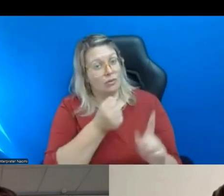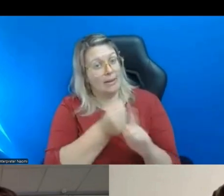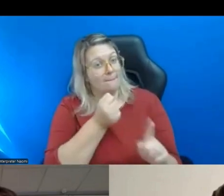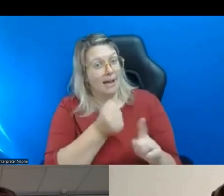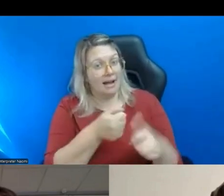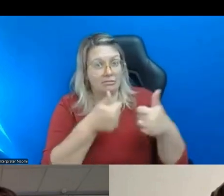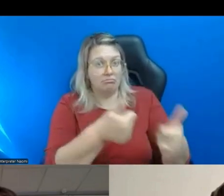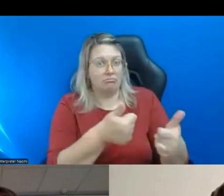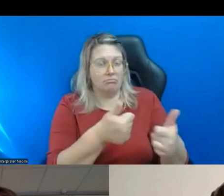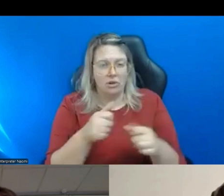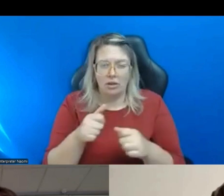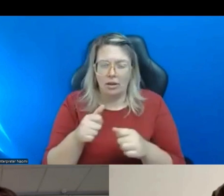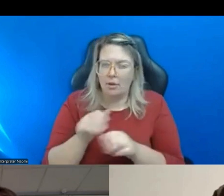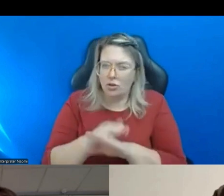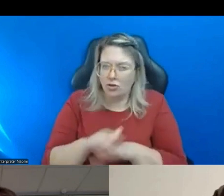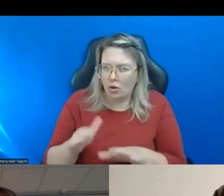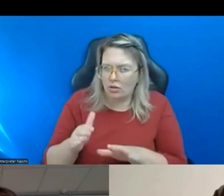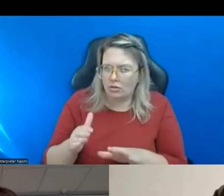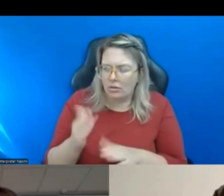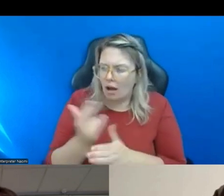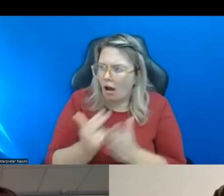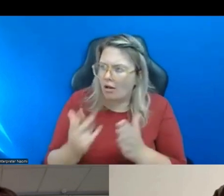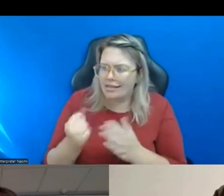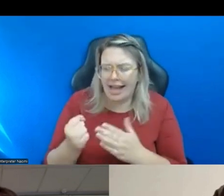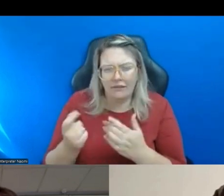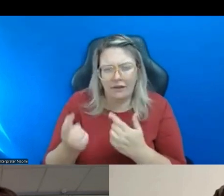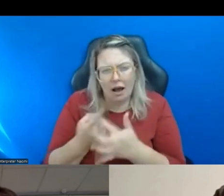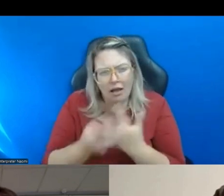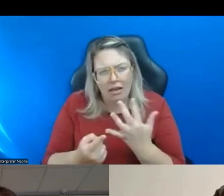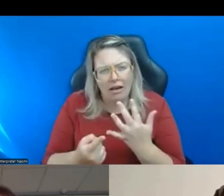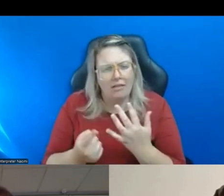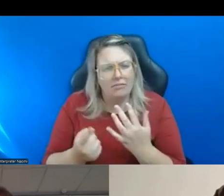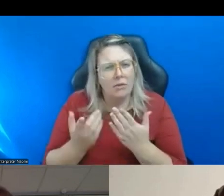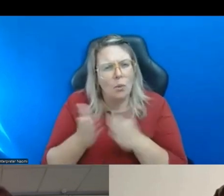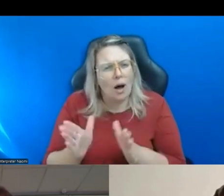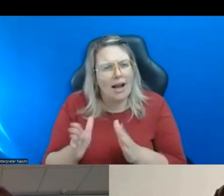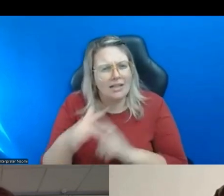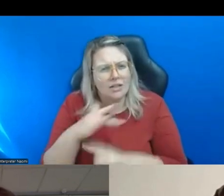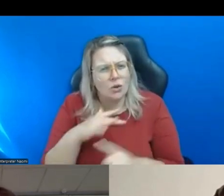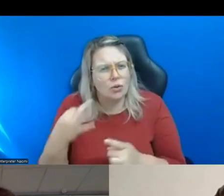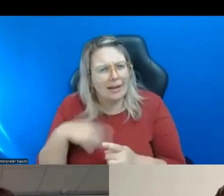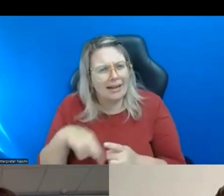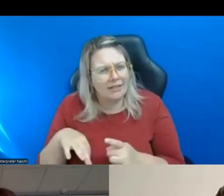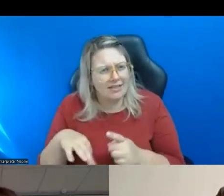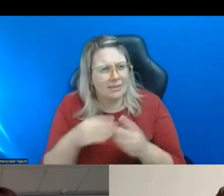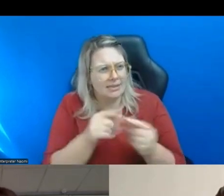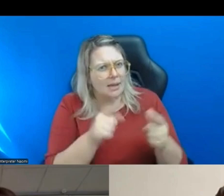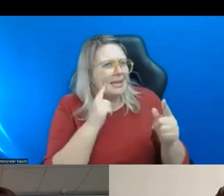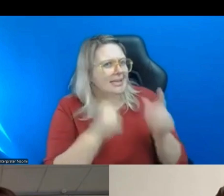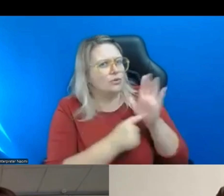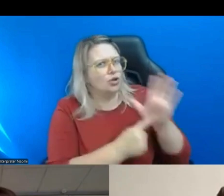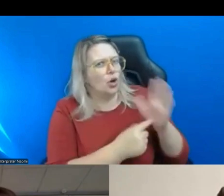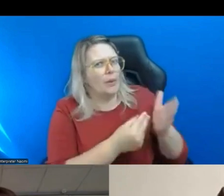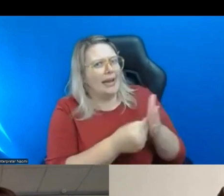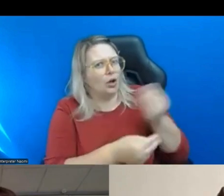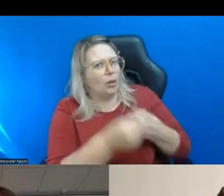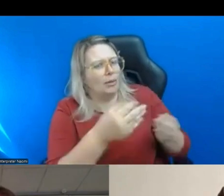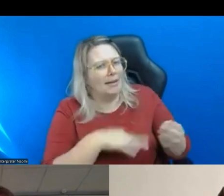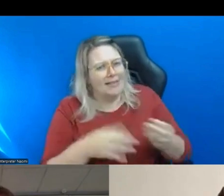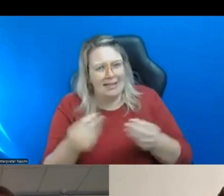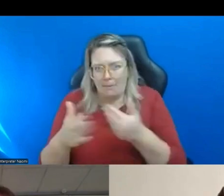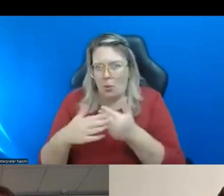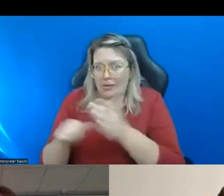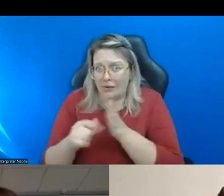wider social benefits that arts brings to communities. Yeah, I mean, I think it's worth us noting